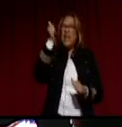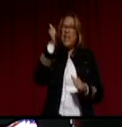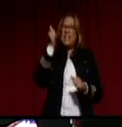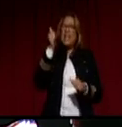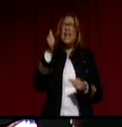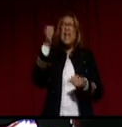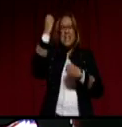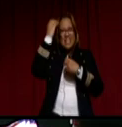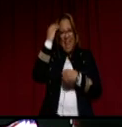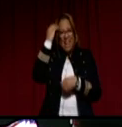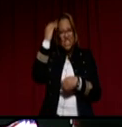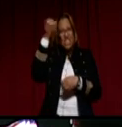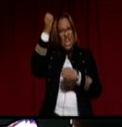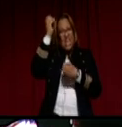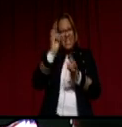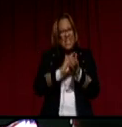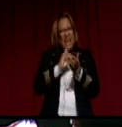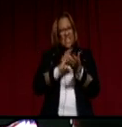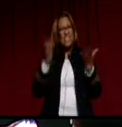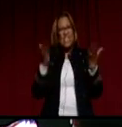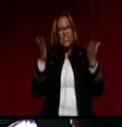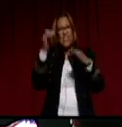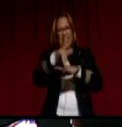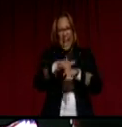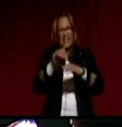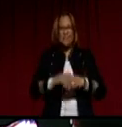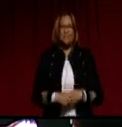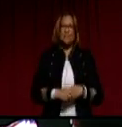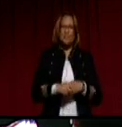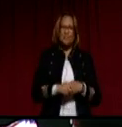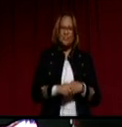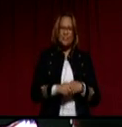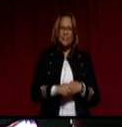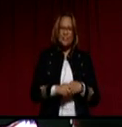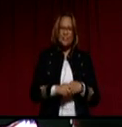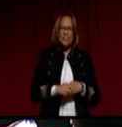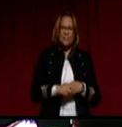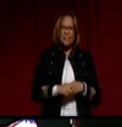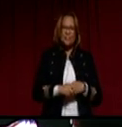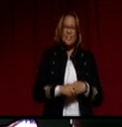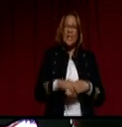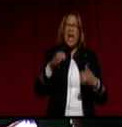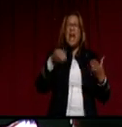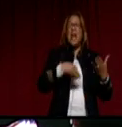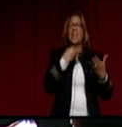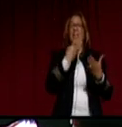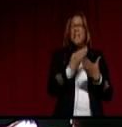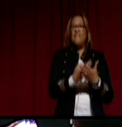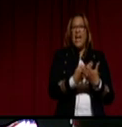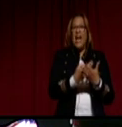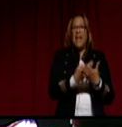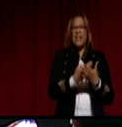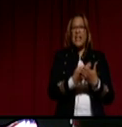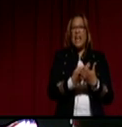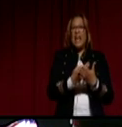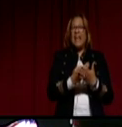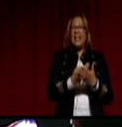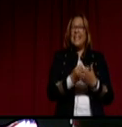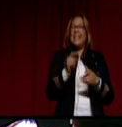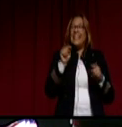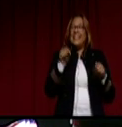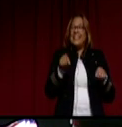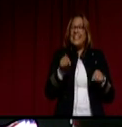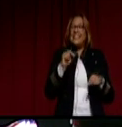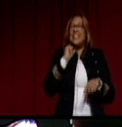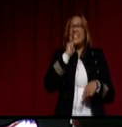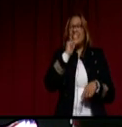here with us. But tonight, I wanted to start out talking about the fact that this is not the first